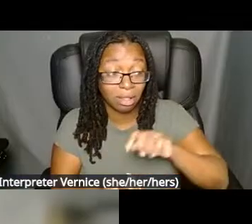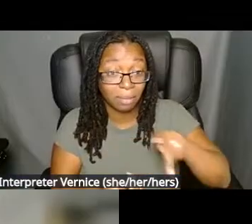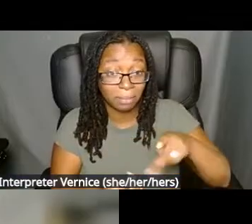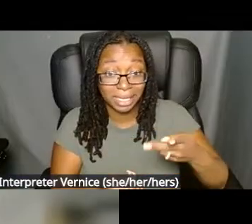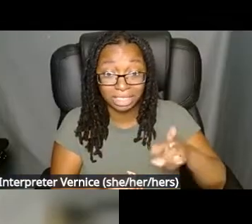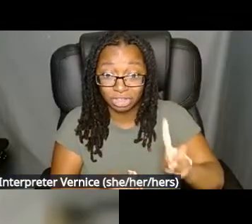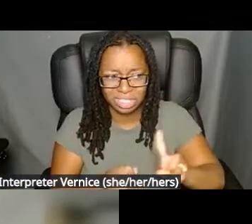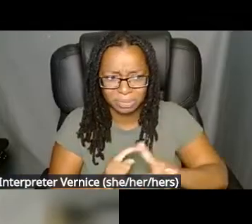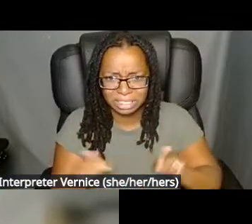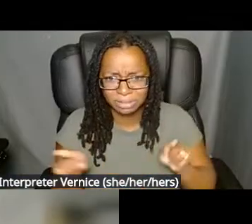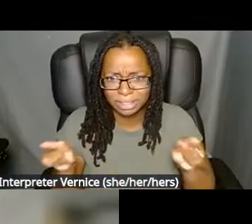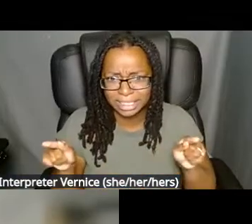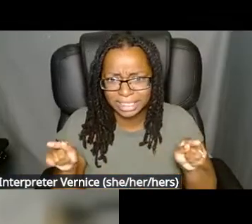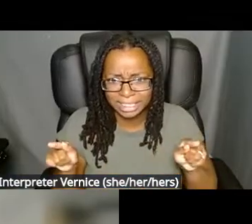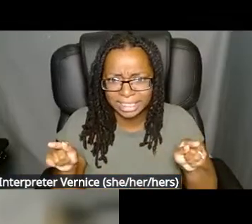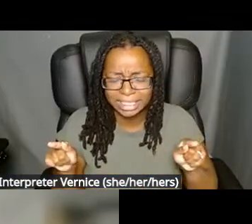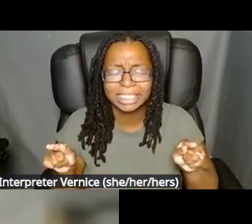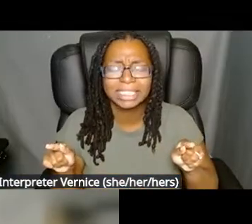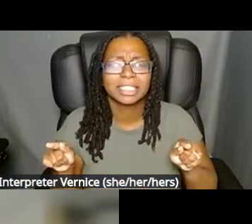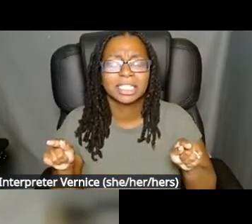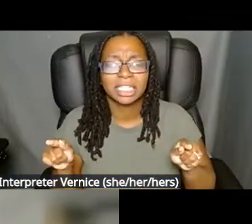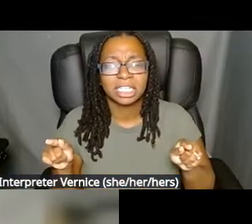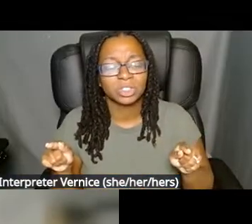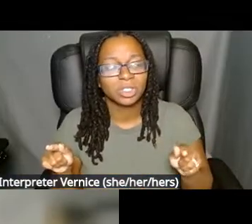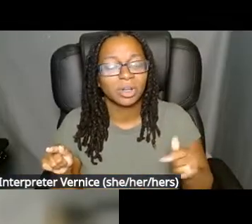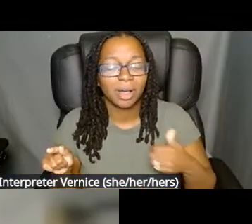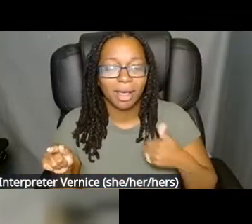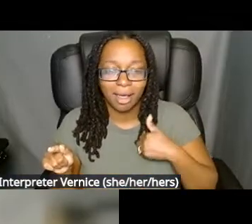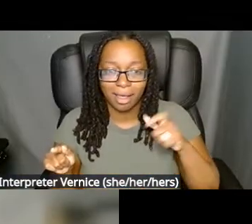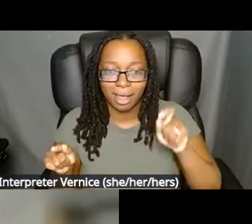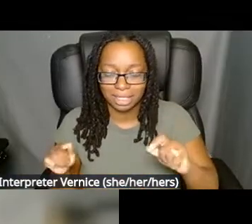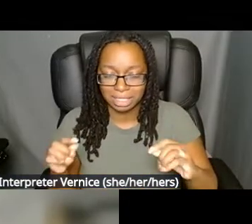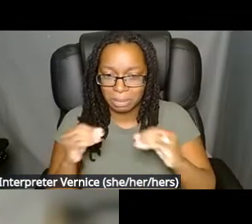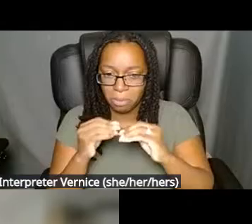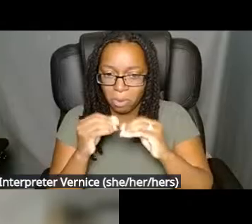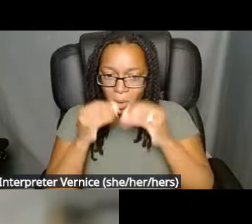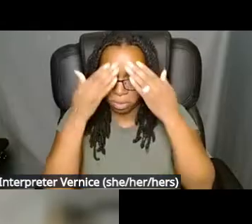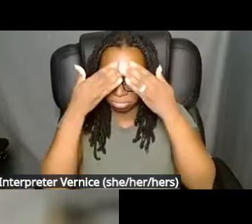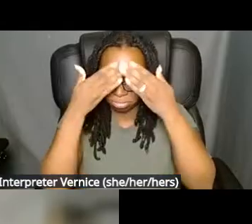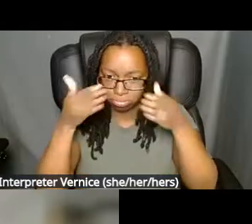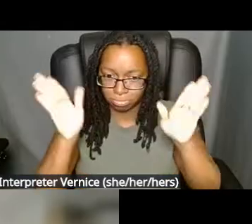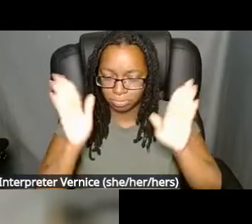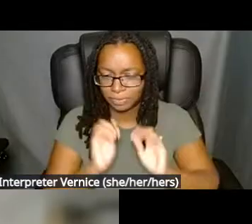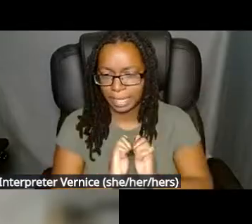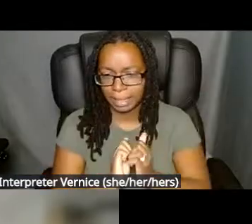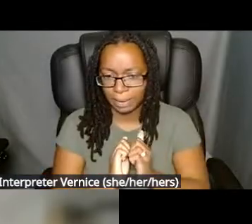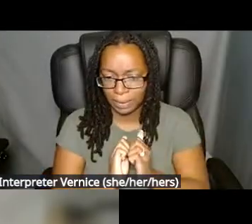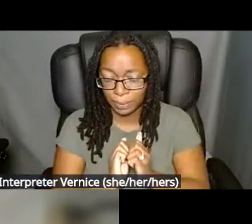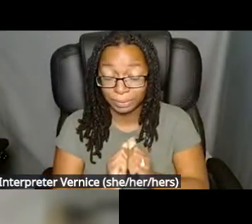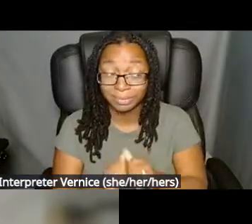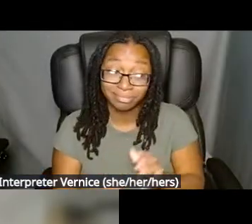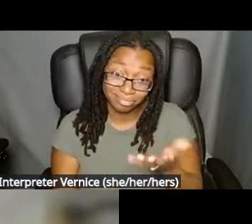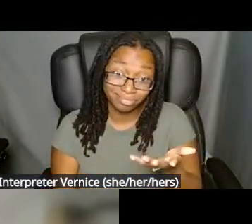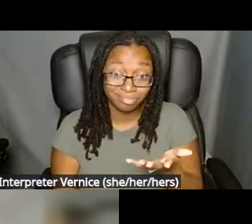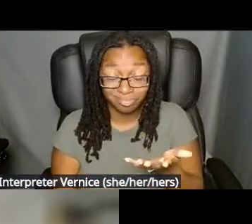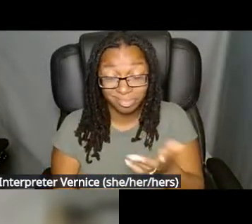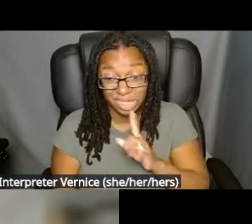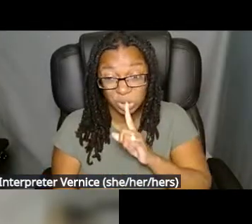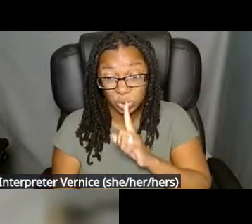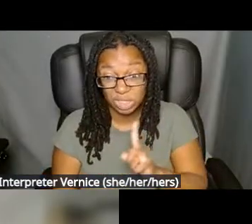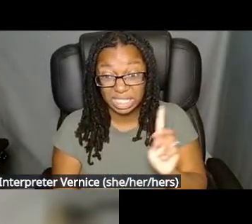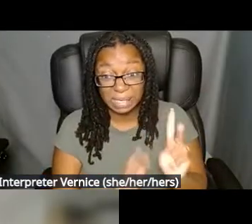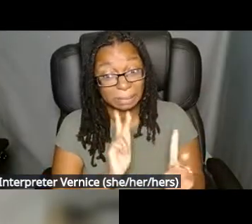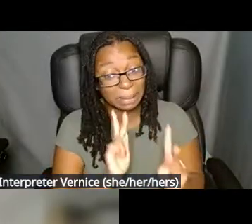was different in med school. And I was very open to how it was done. In fact, people were another